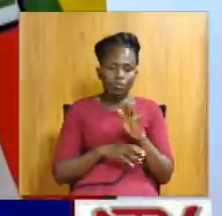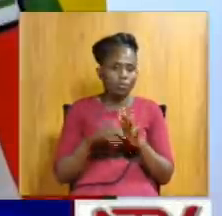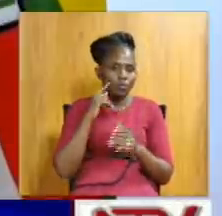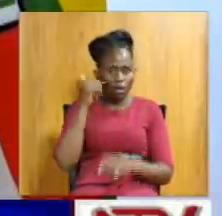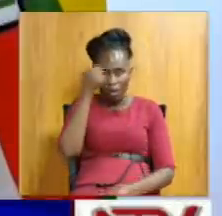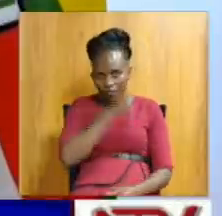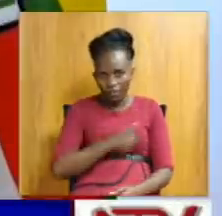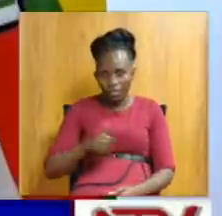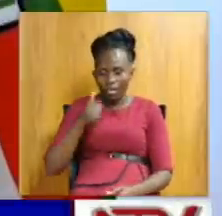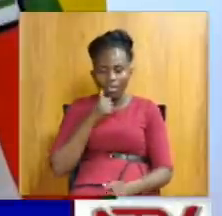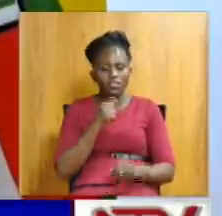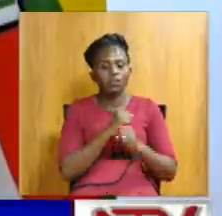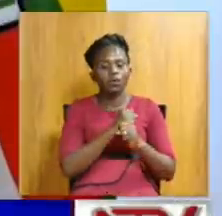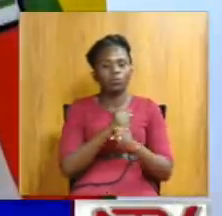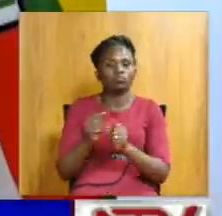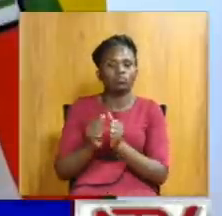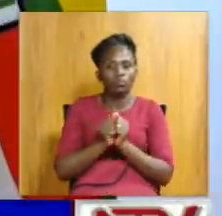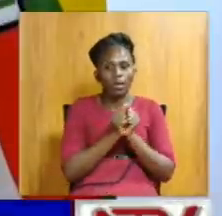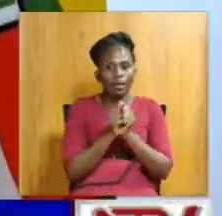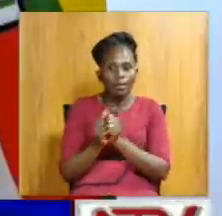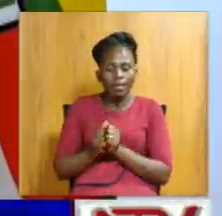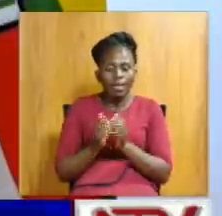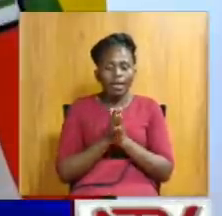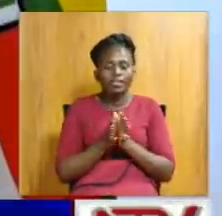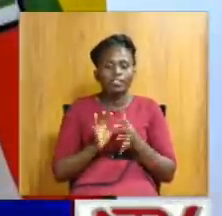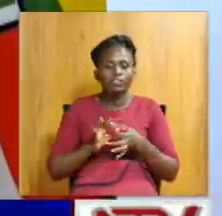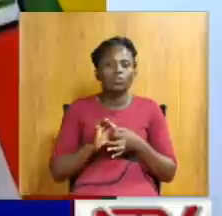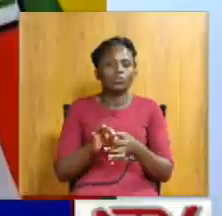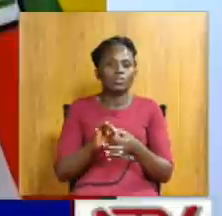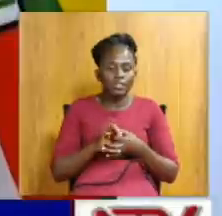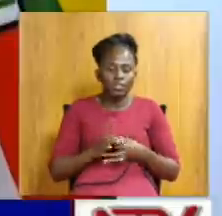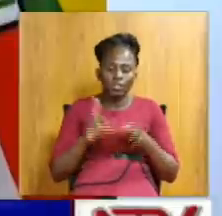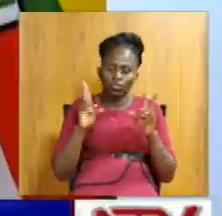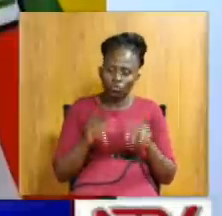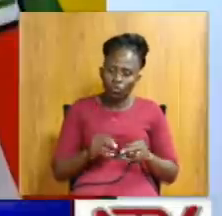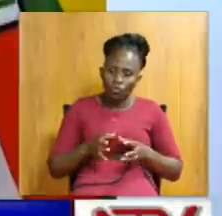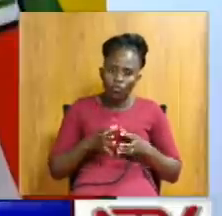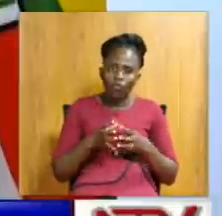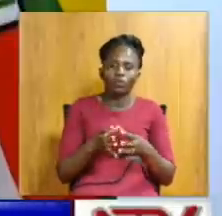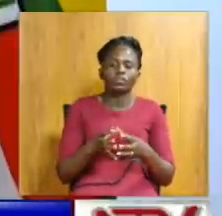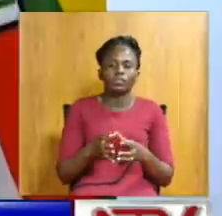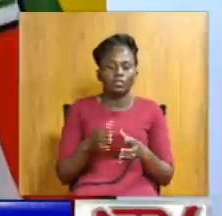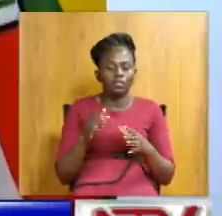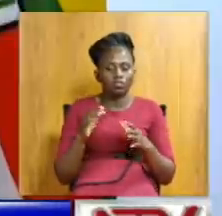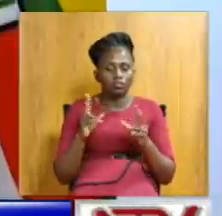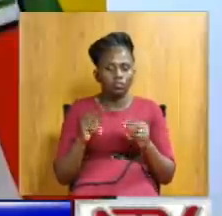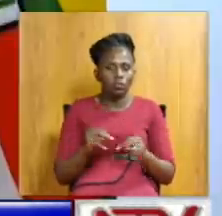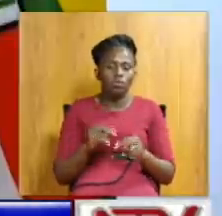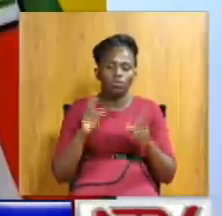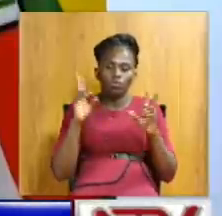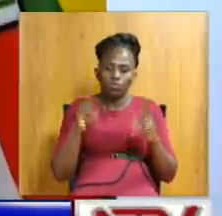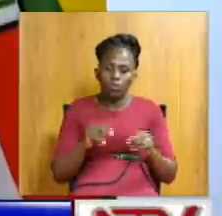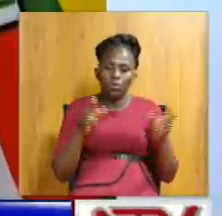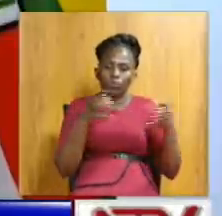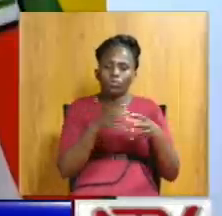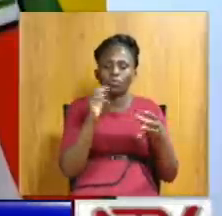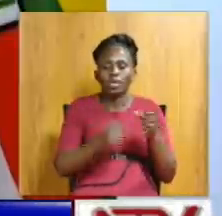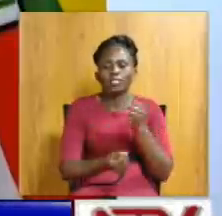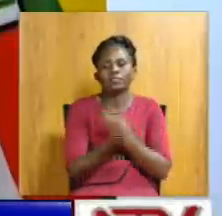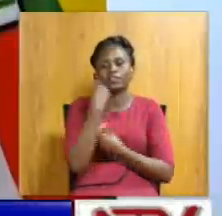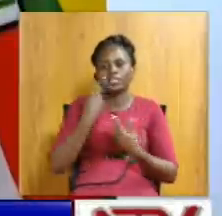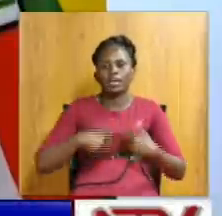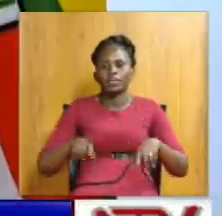patriots cooperate and coordinate, there is no force that can defeat us on the African continent.